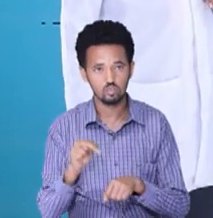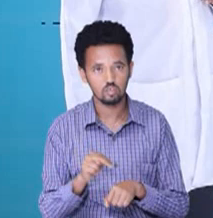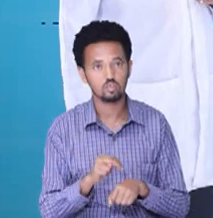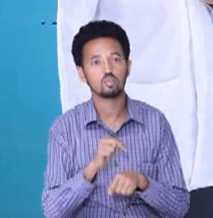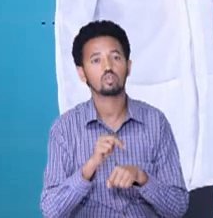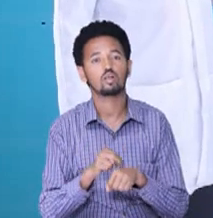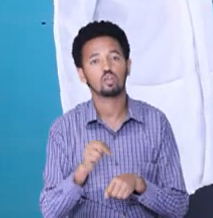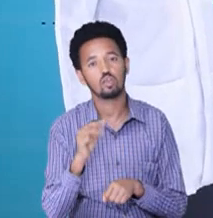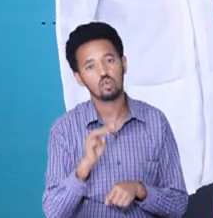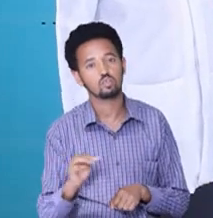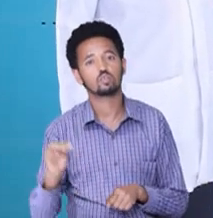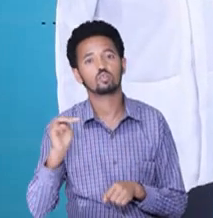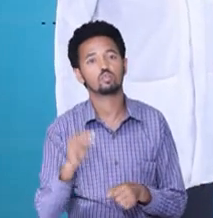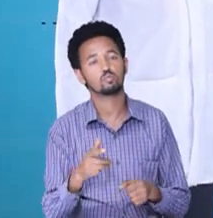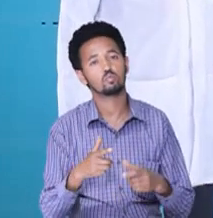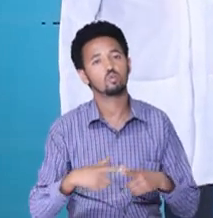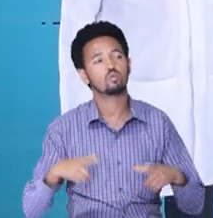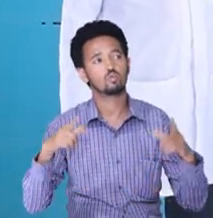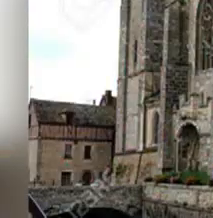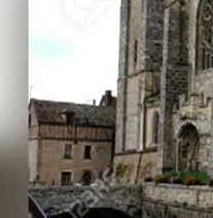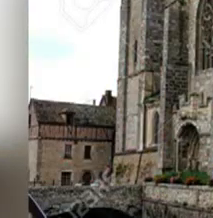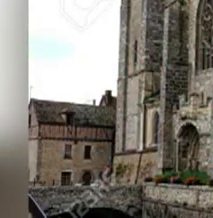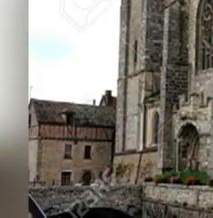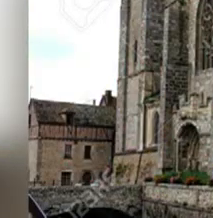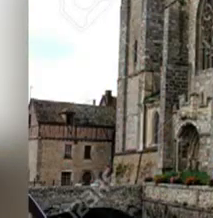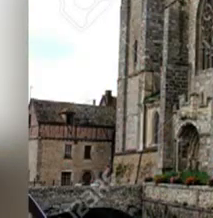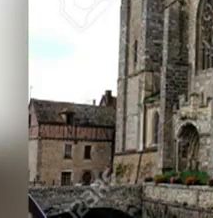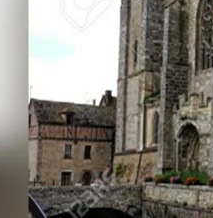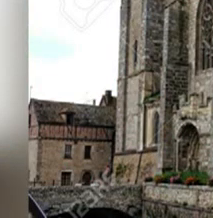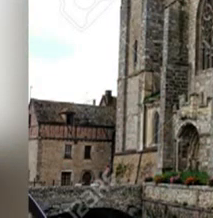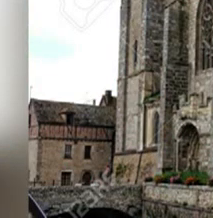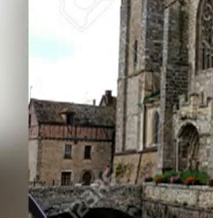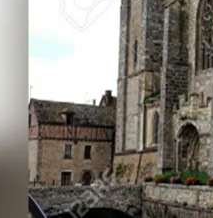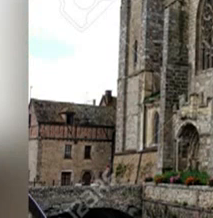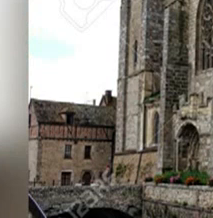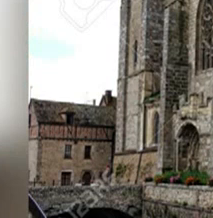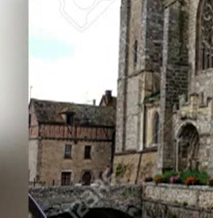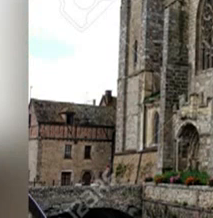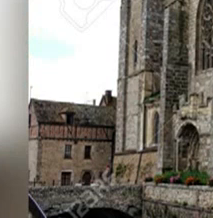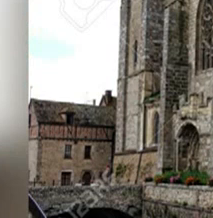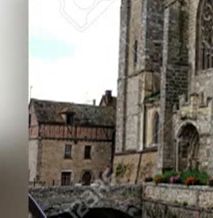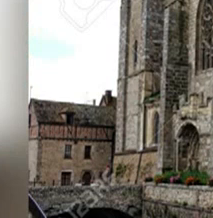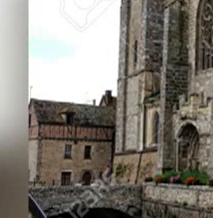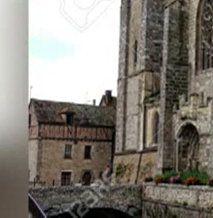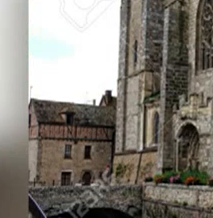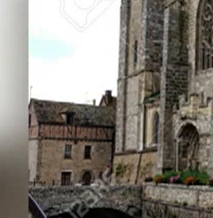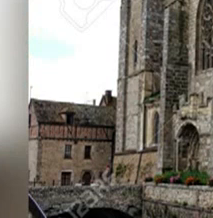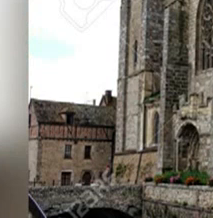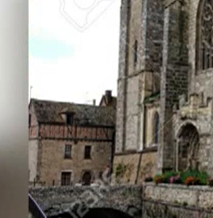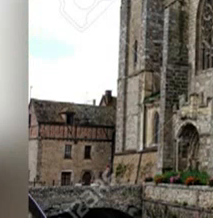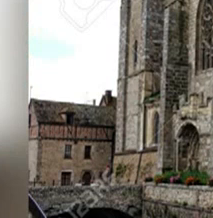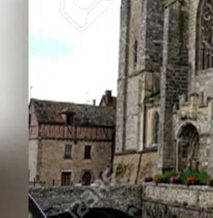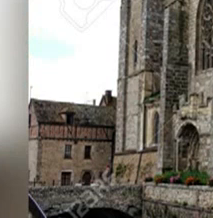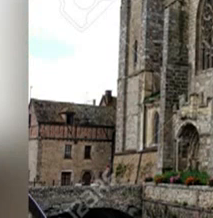nationalized all the land belonging to the Catholic Church. This land was sold, and it was the member